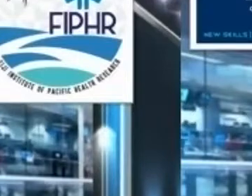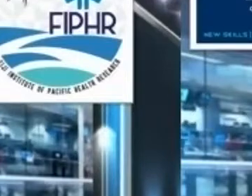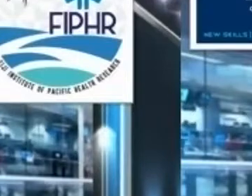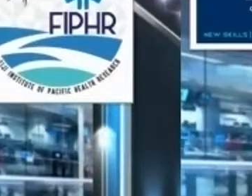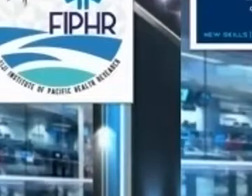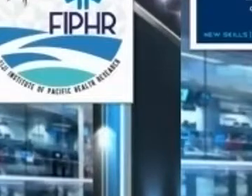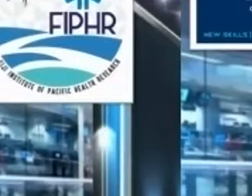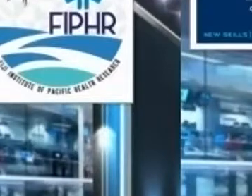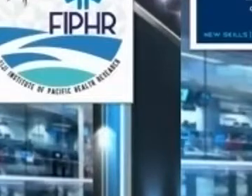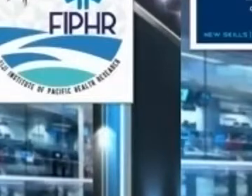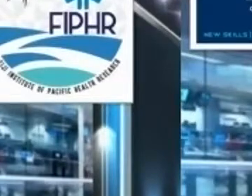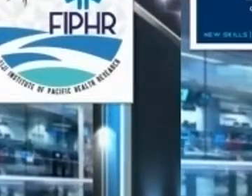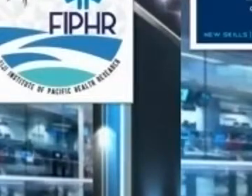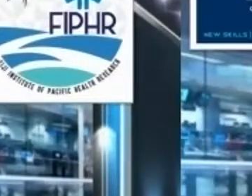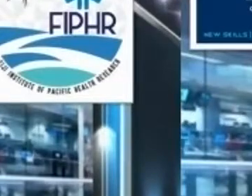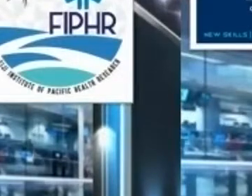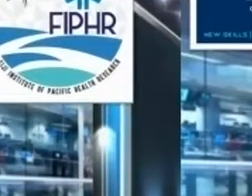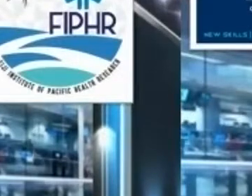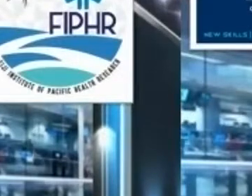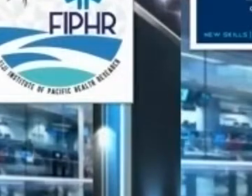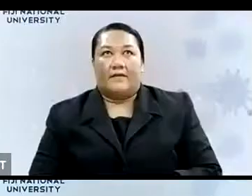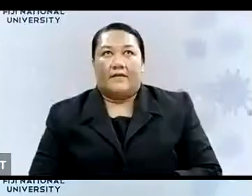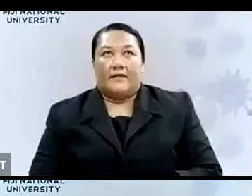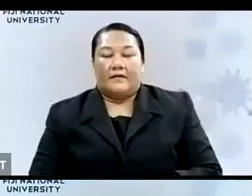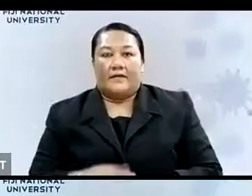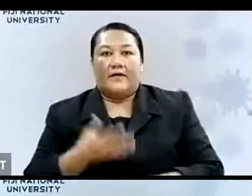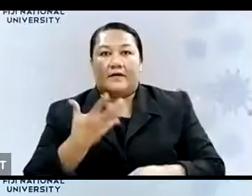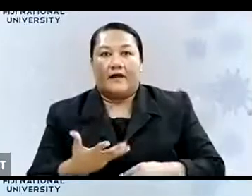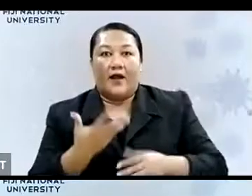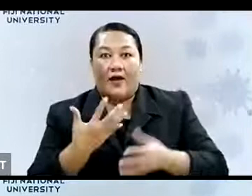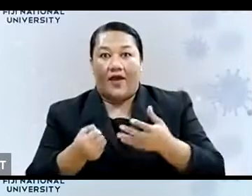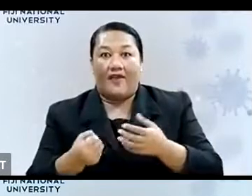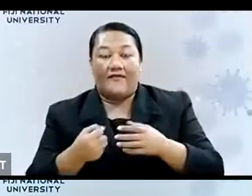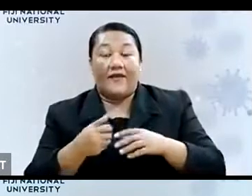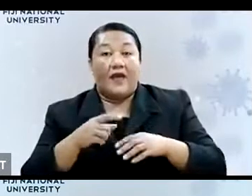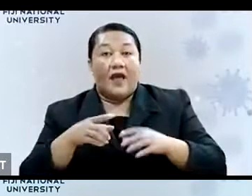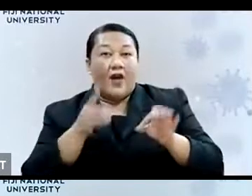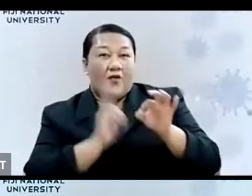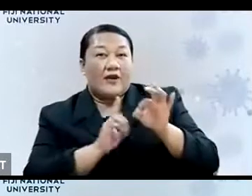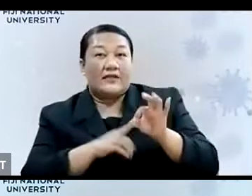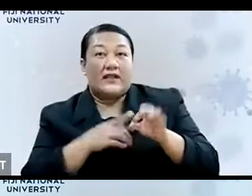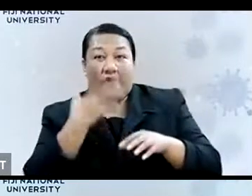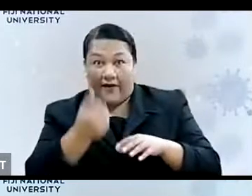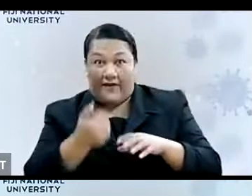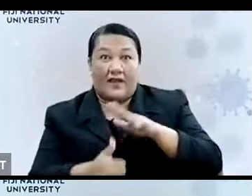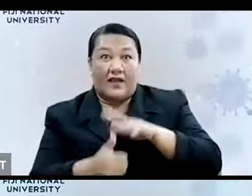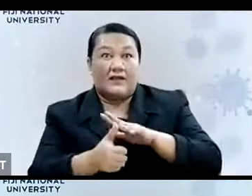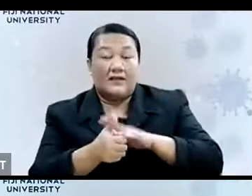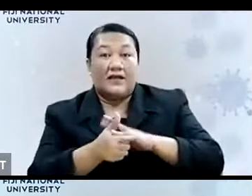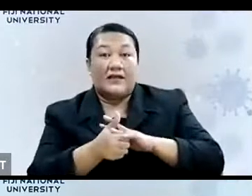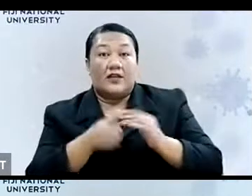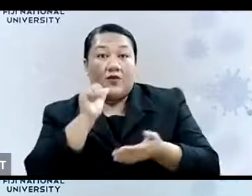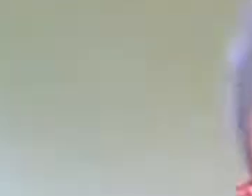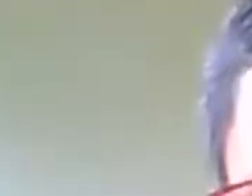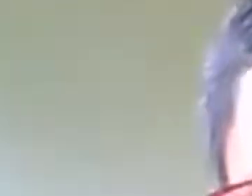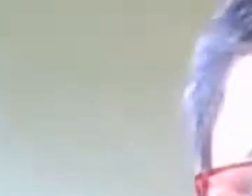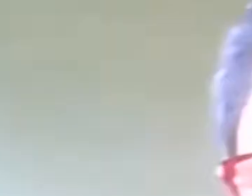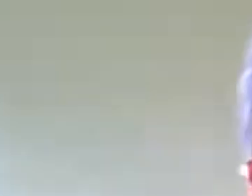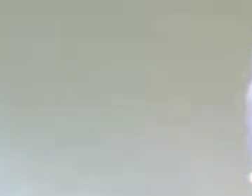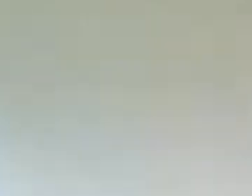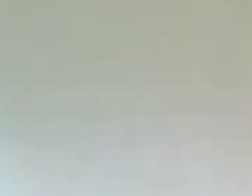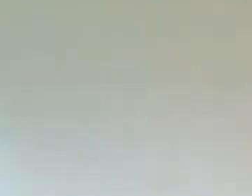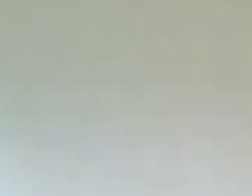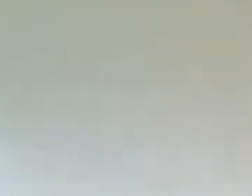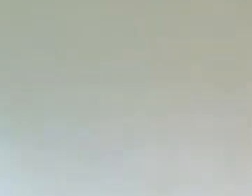just as a background, just talk about a person's right as far as vaccination is concerned. Right. Thanks,